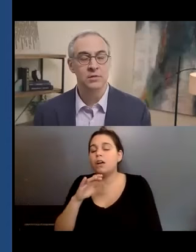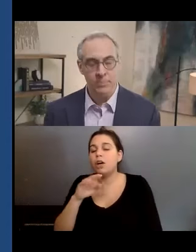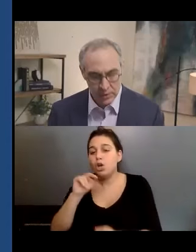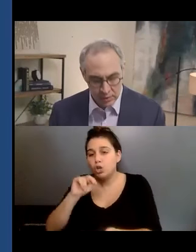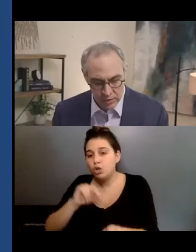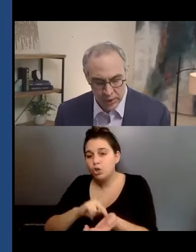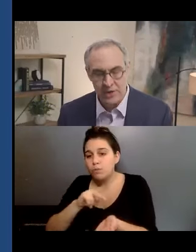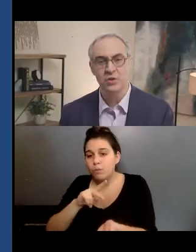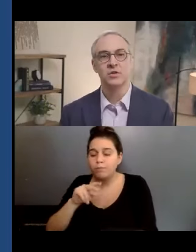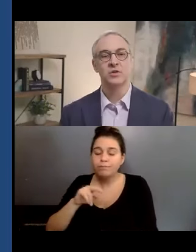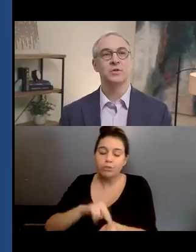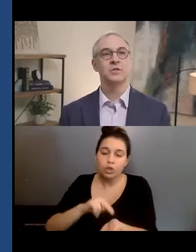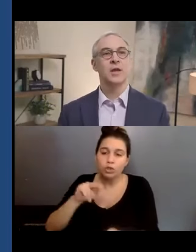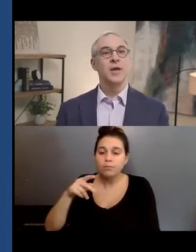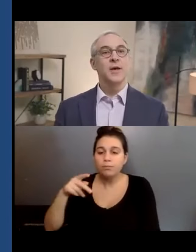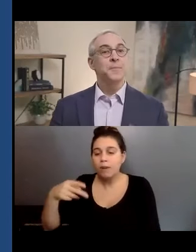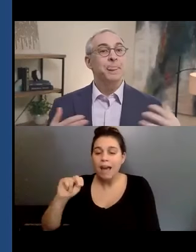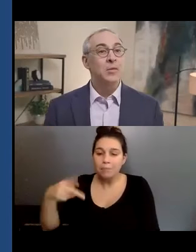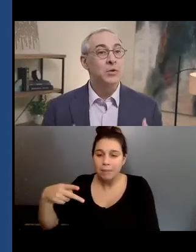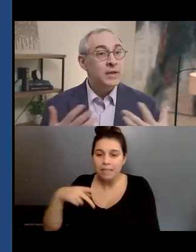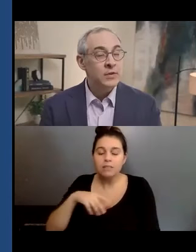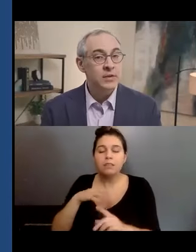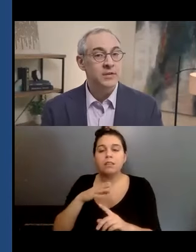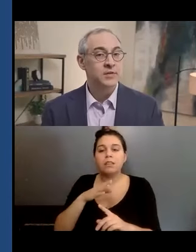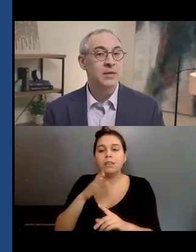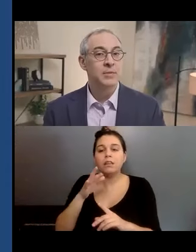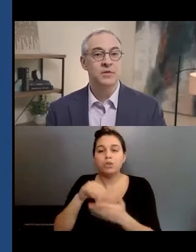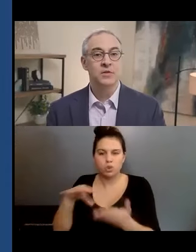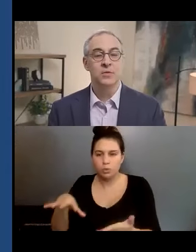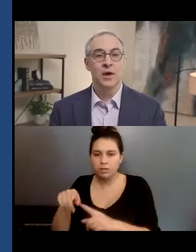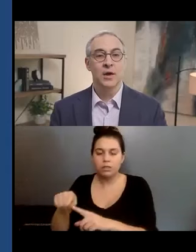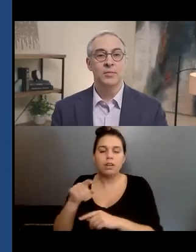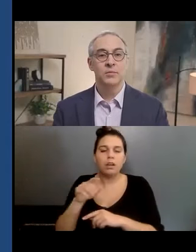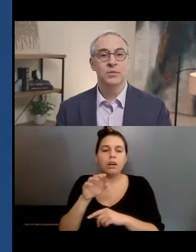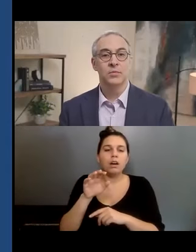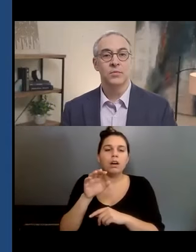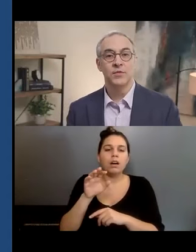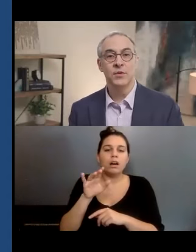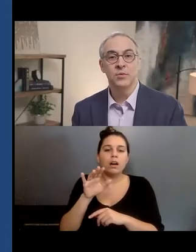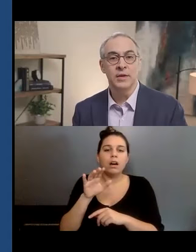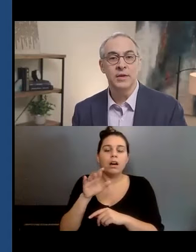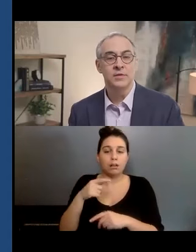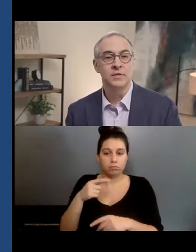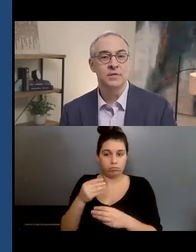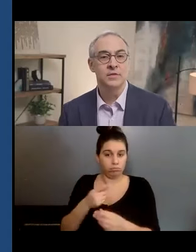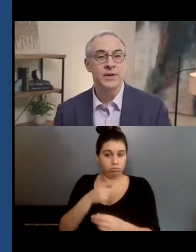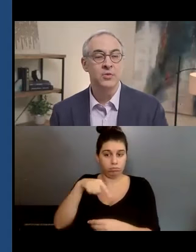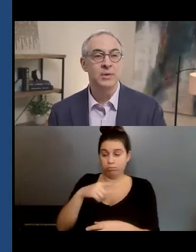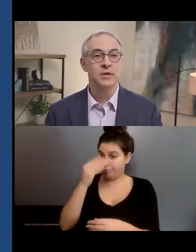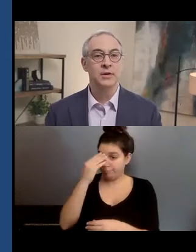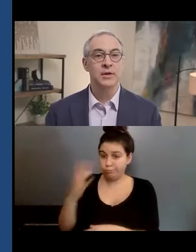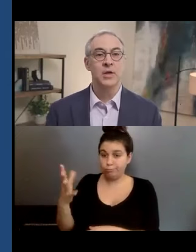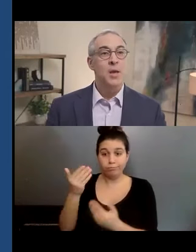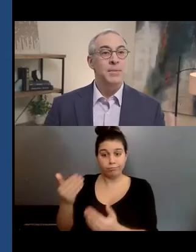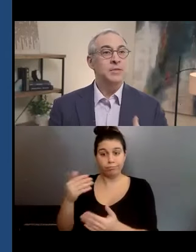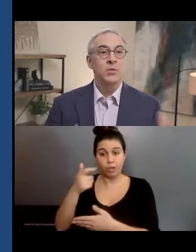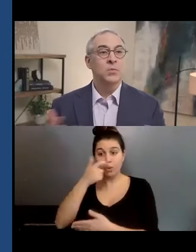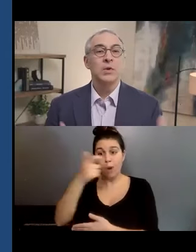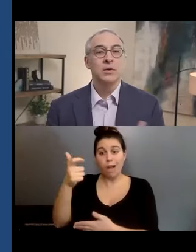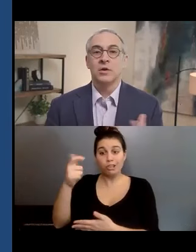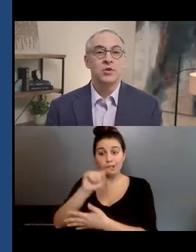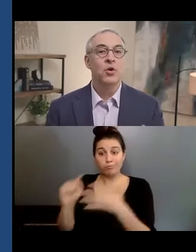practitioner students. They were given the assignment to view this video material,